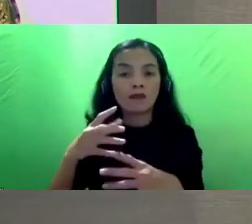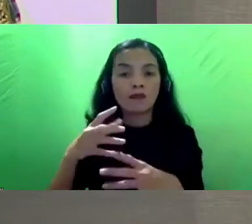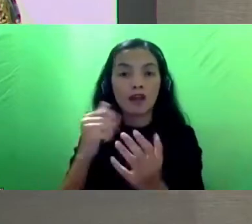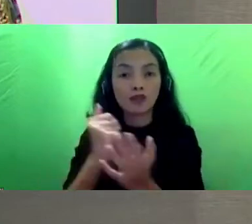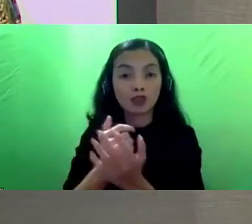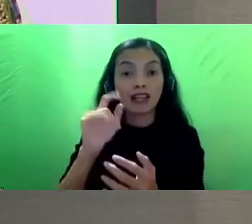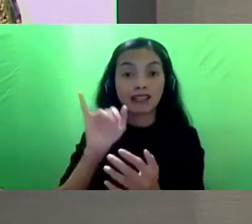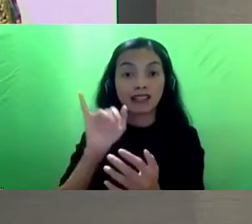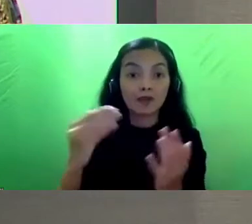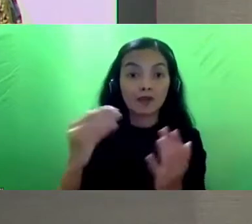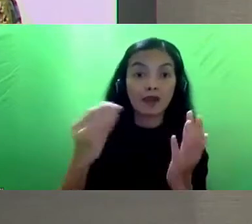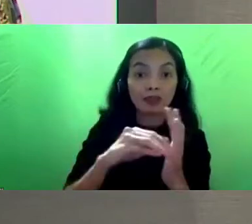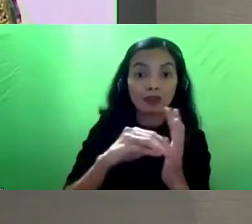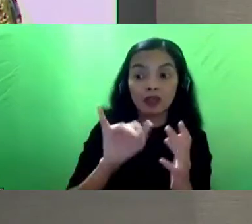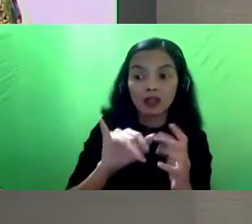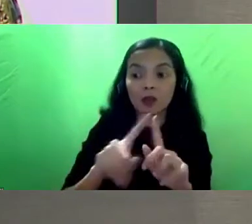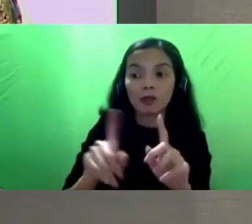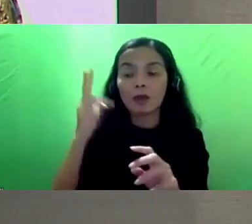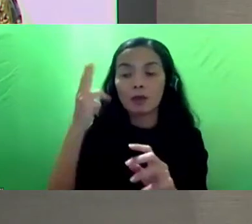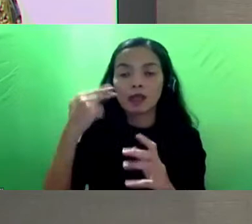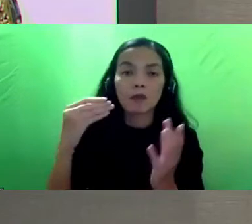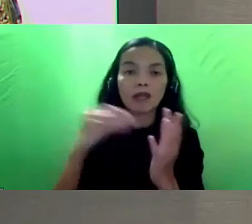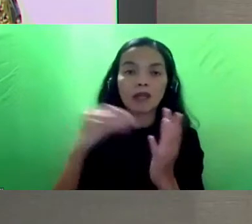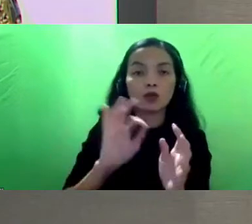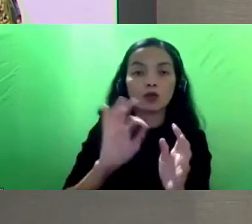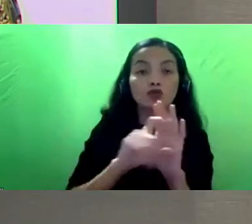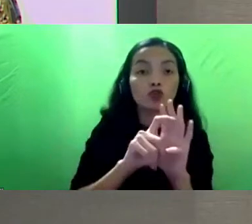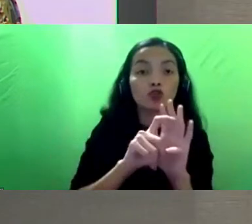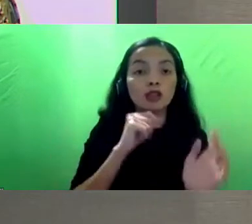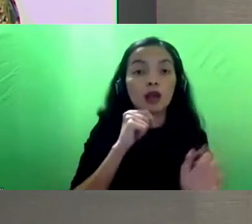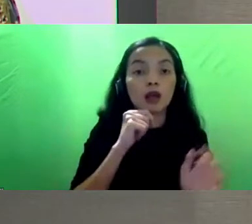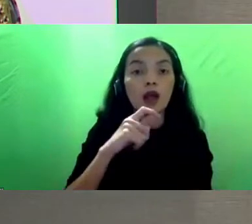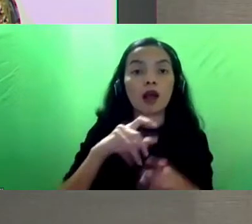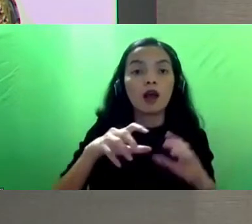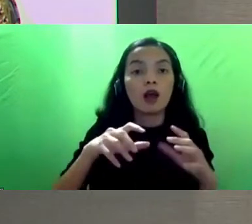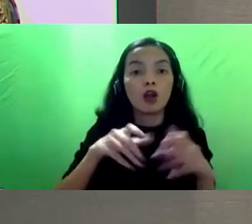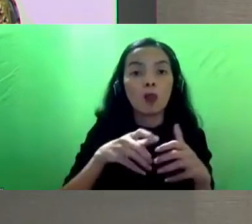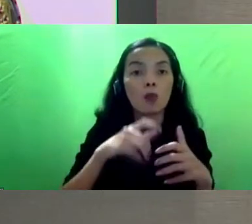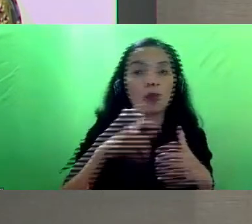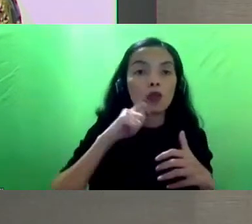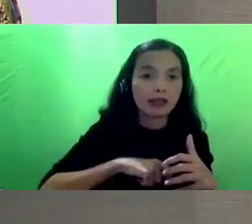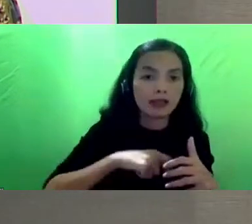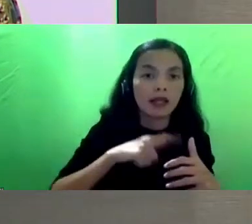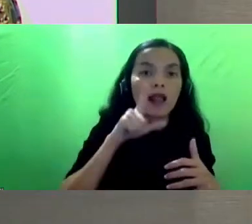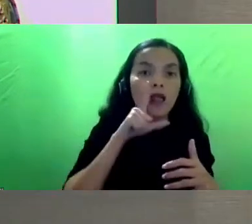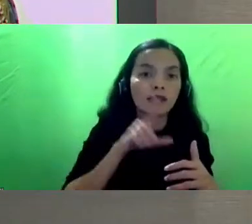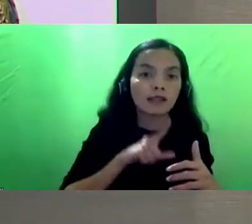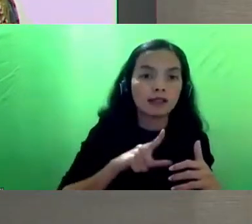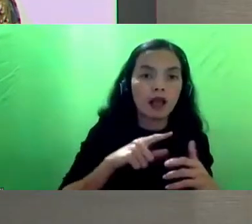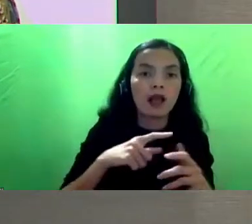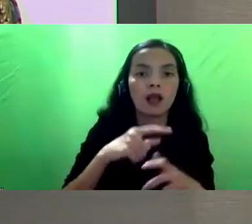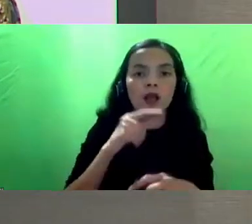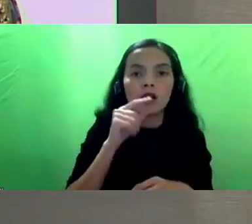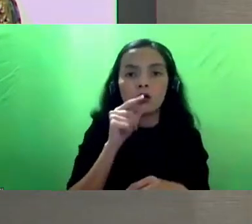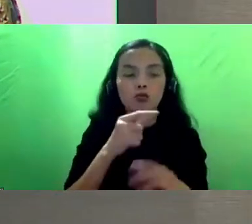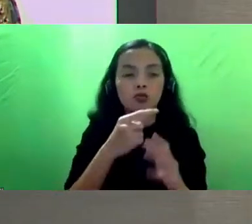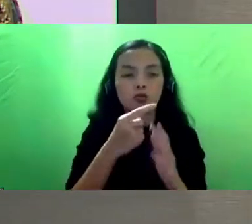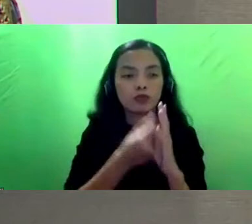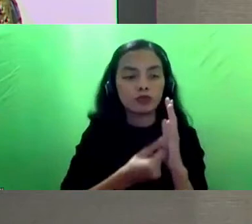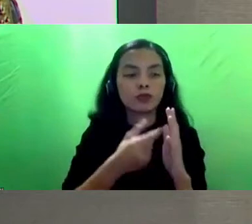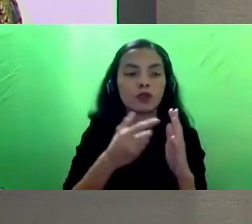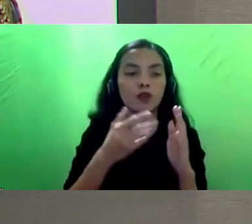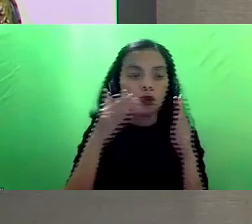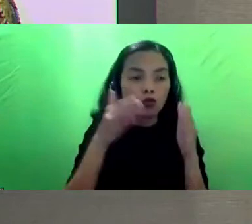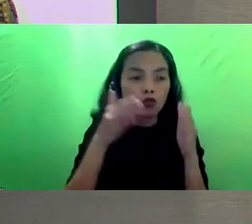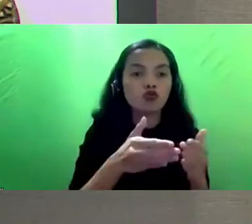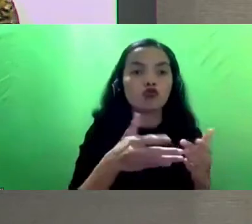a program intervention that covered and target sufficiently the elderly